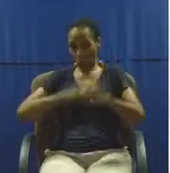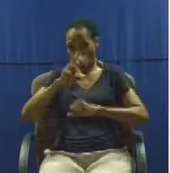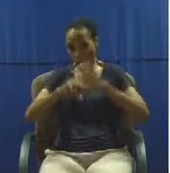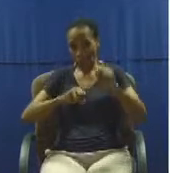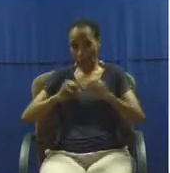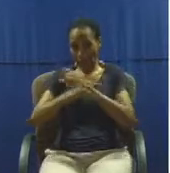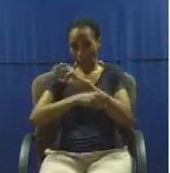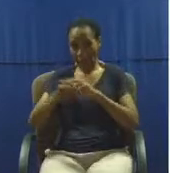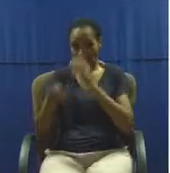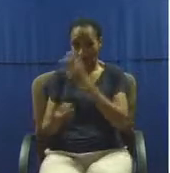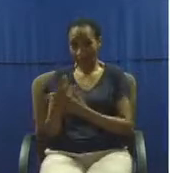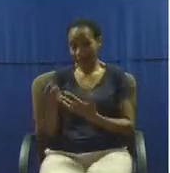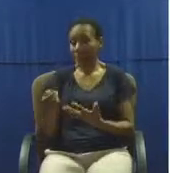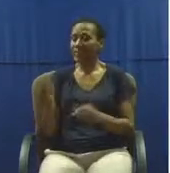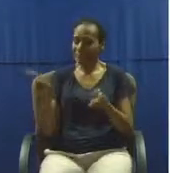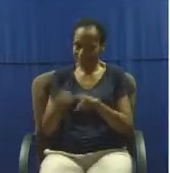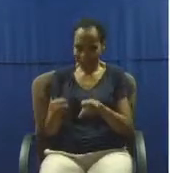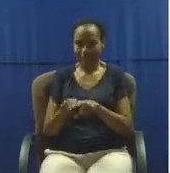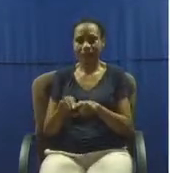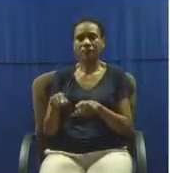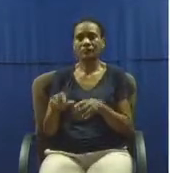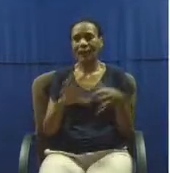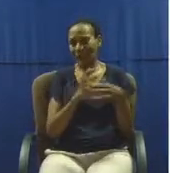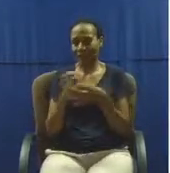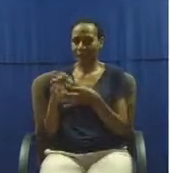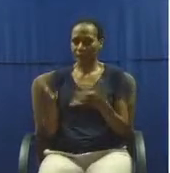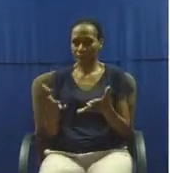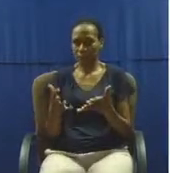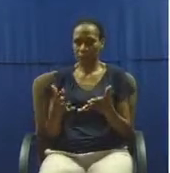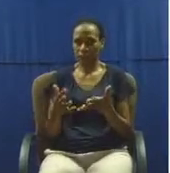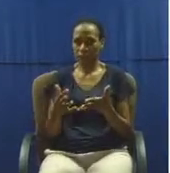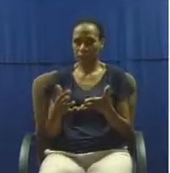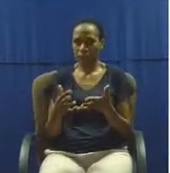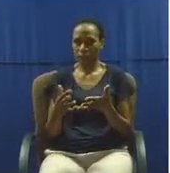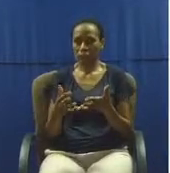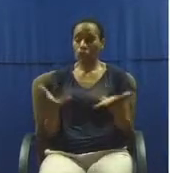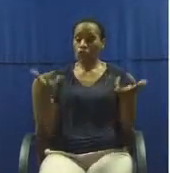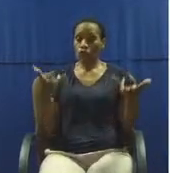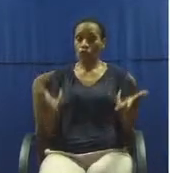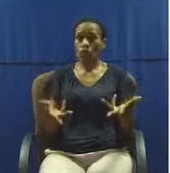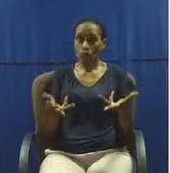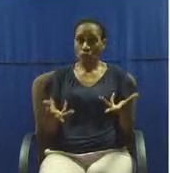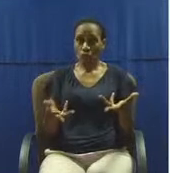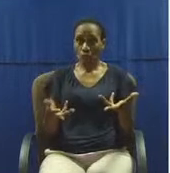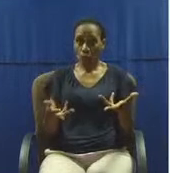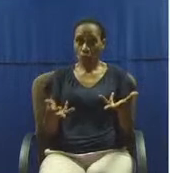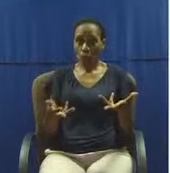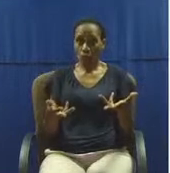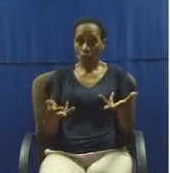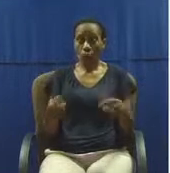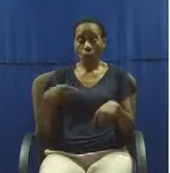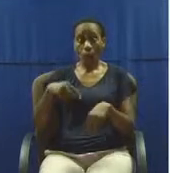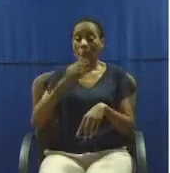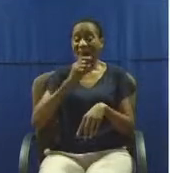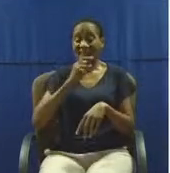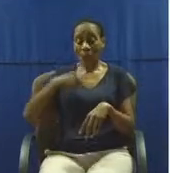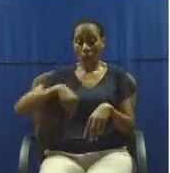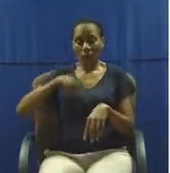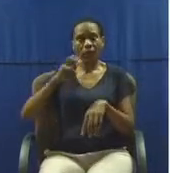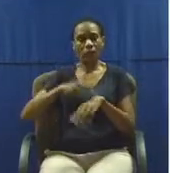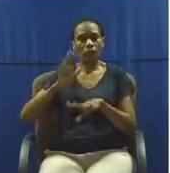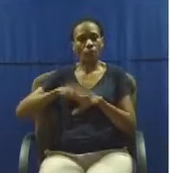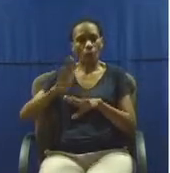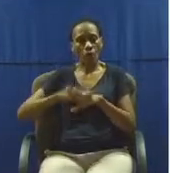have admitted we never really sort of increased the number of public order police and